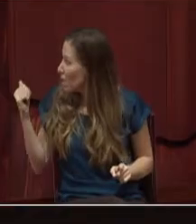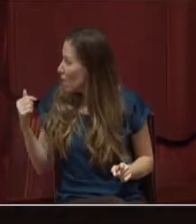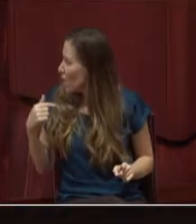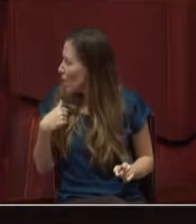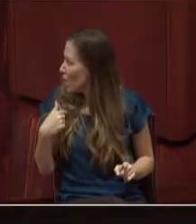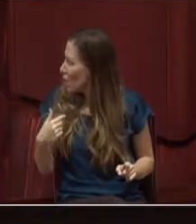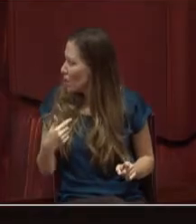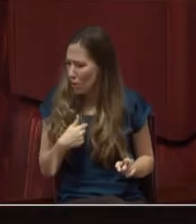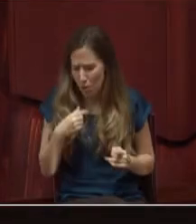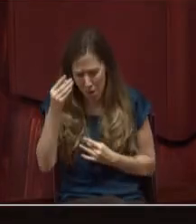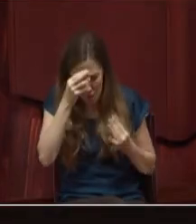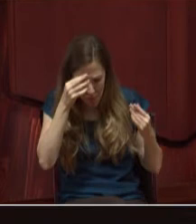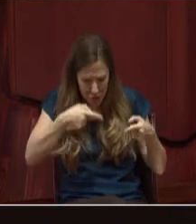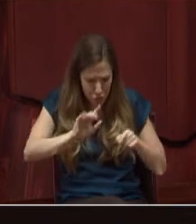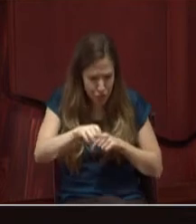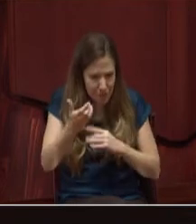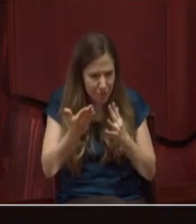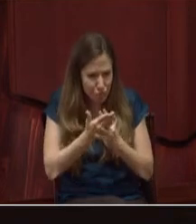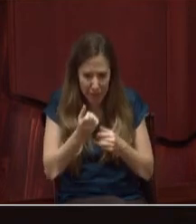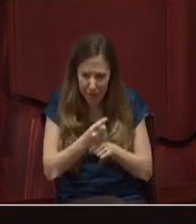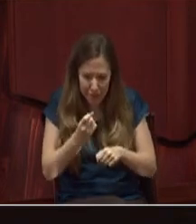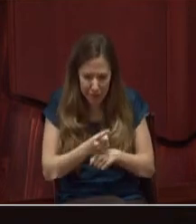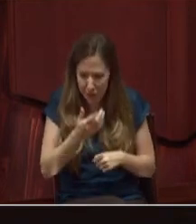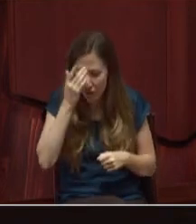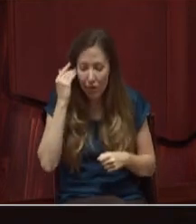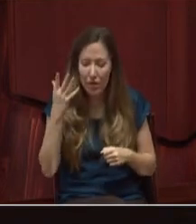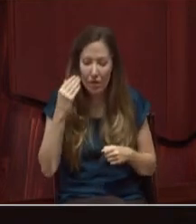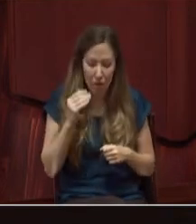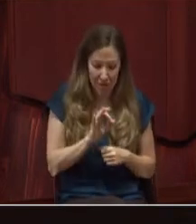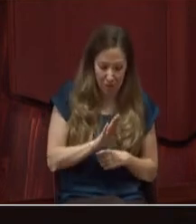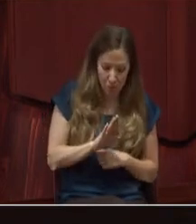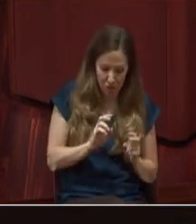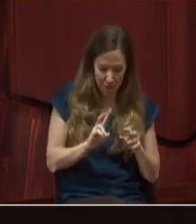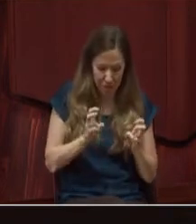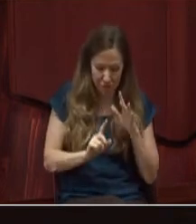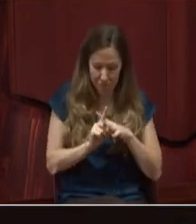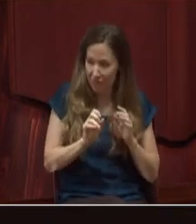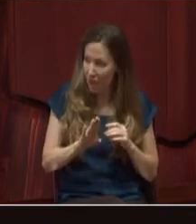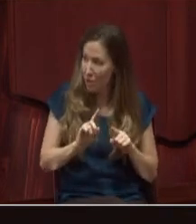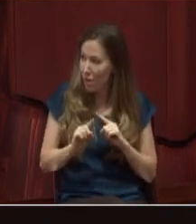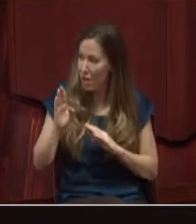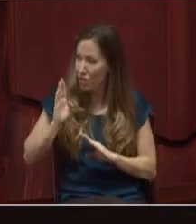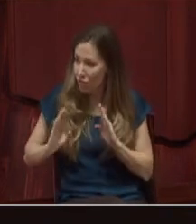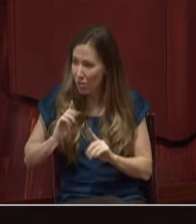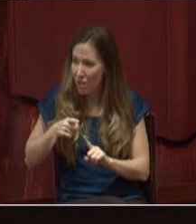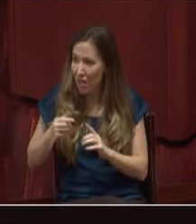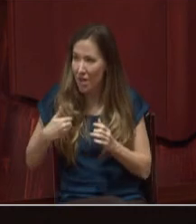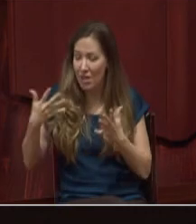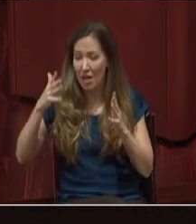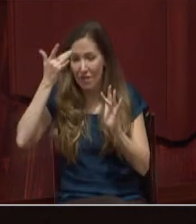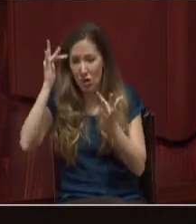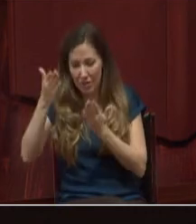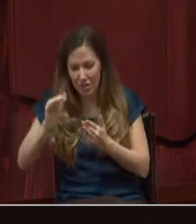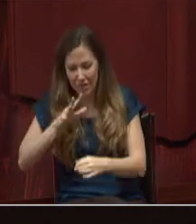doing this over Christmas in San Clemente every year. It would be issued in February. That's right. The trouble is, it had a lot of thoughtful stuff, including